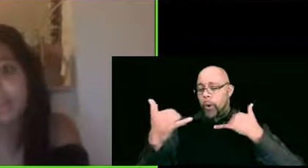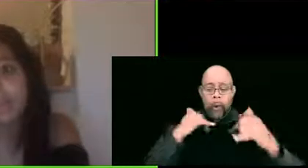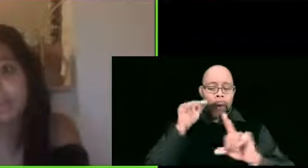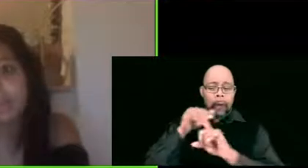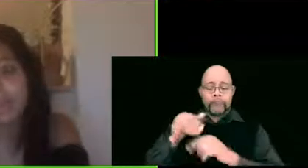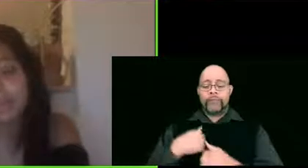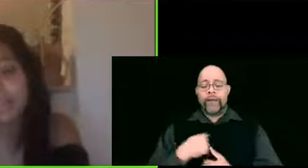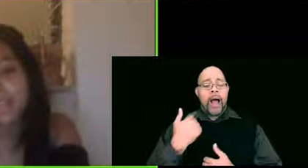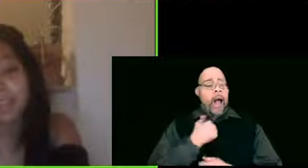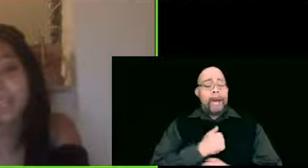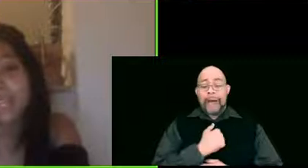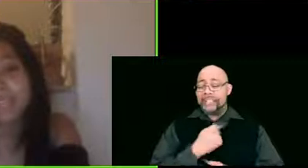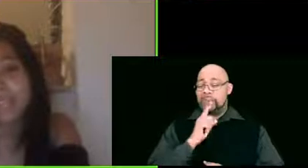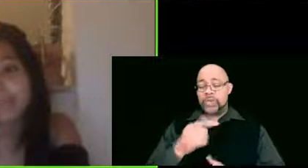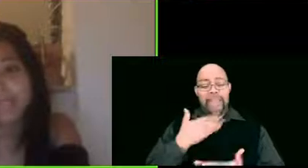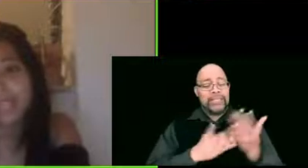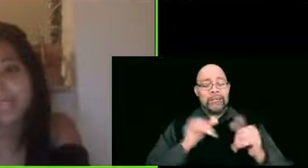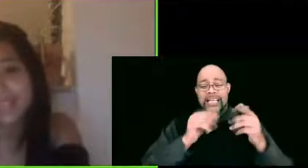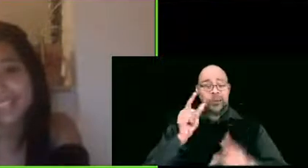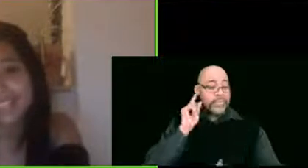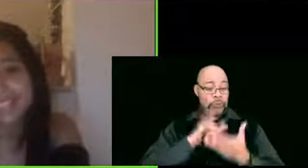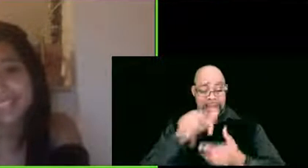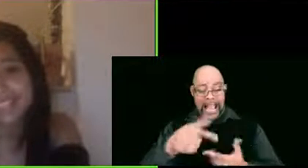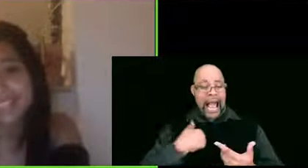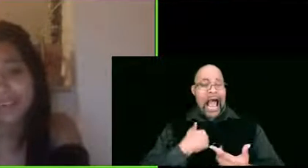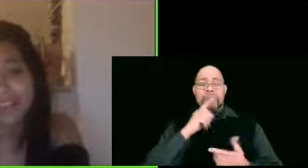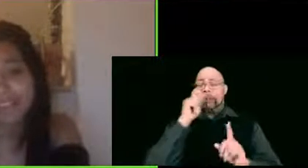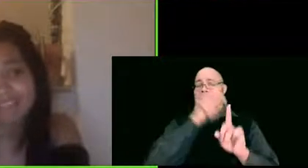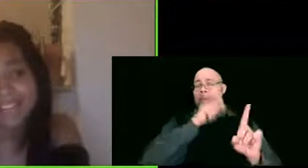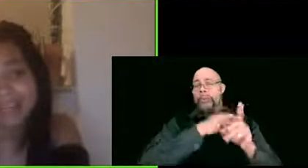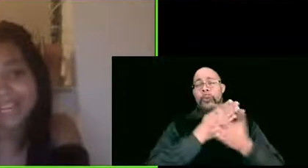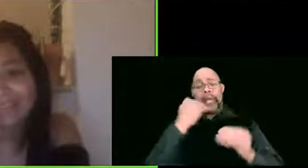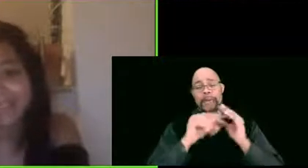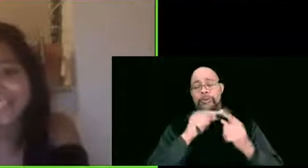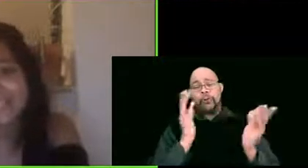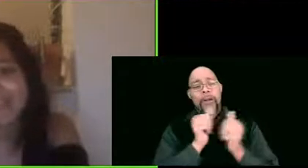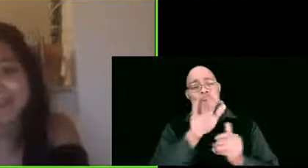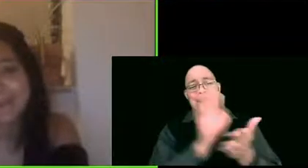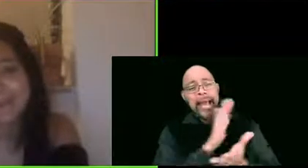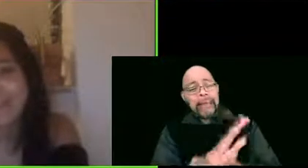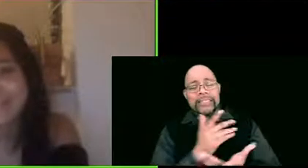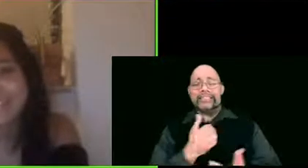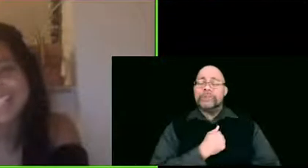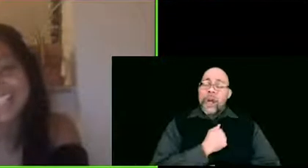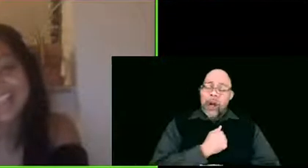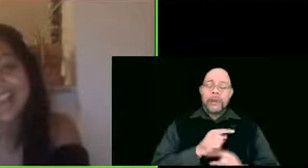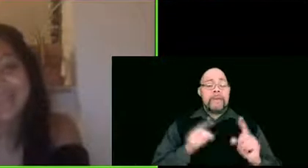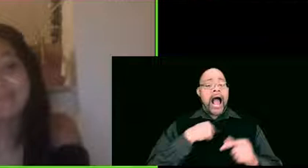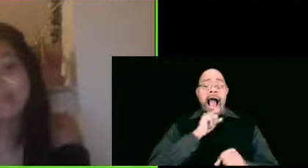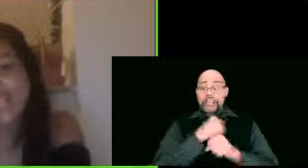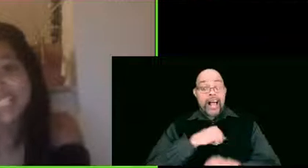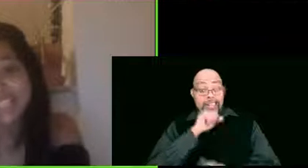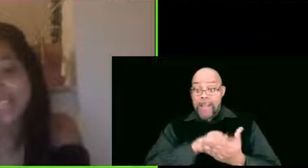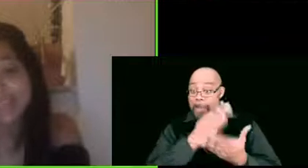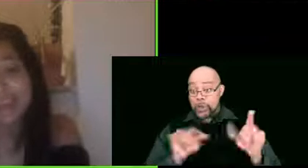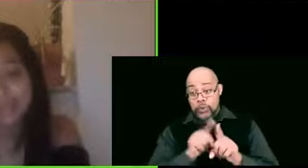call. I apologize. I'm sure there's some scientists listening to this who I have harassed by email to chat about your papers.